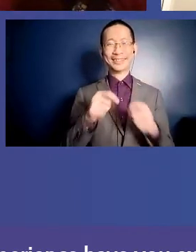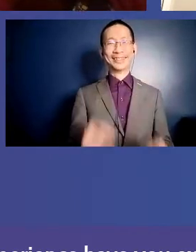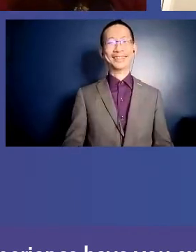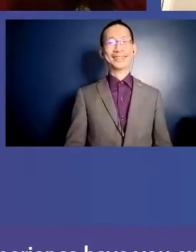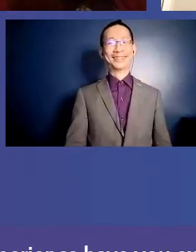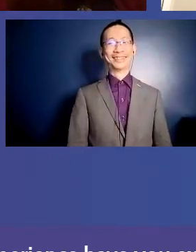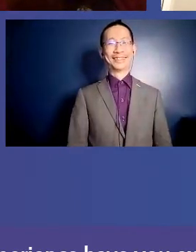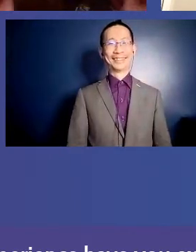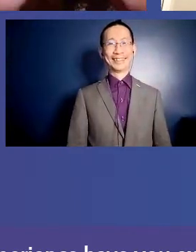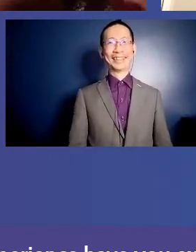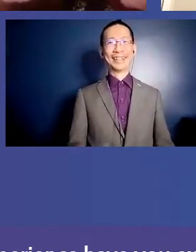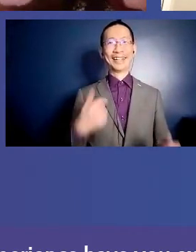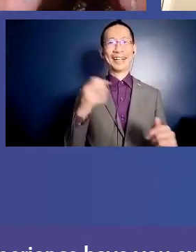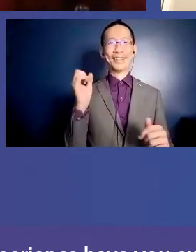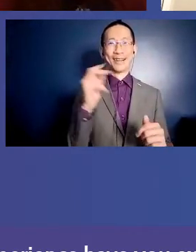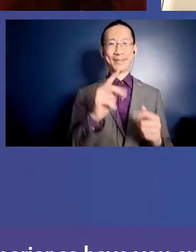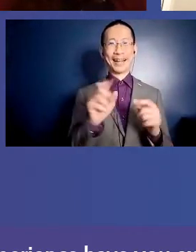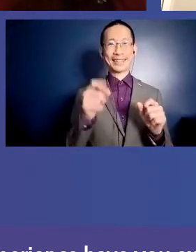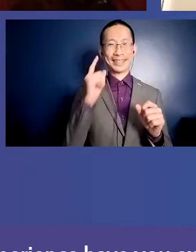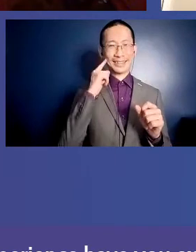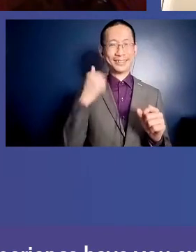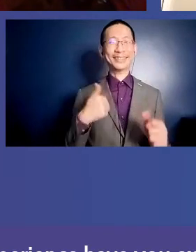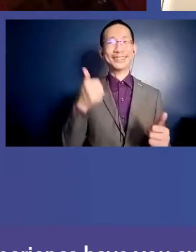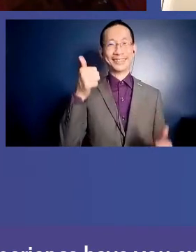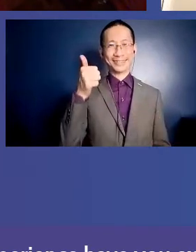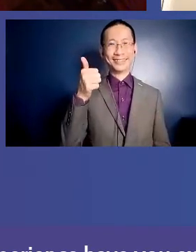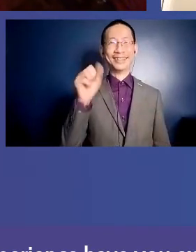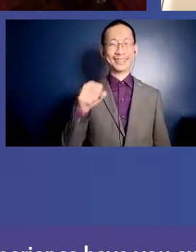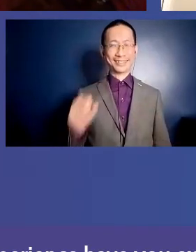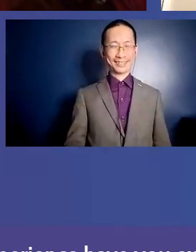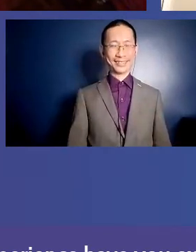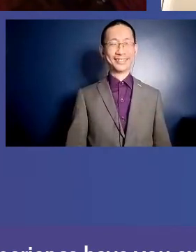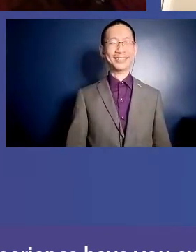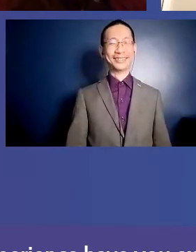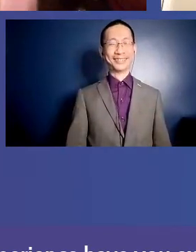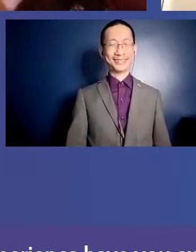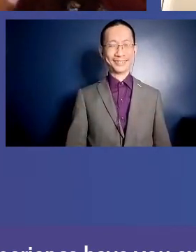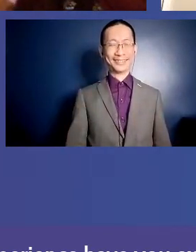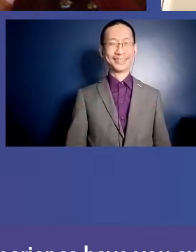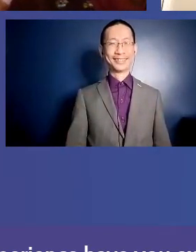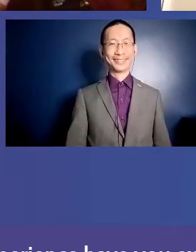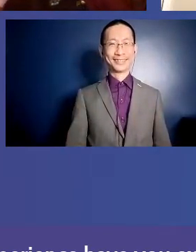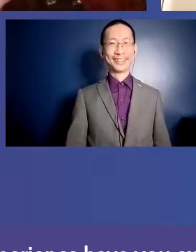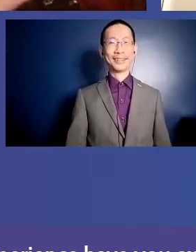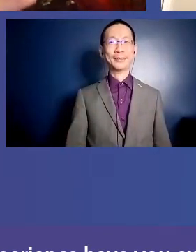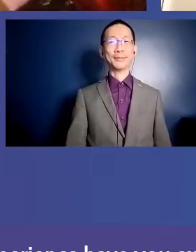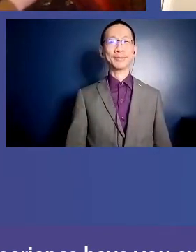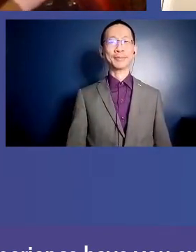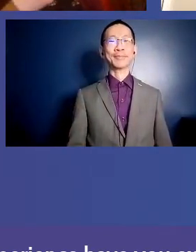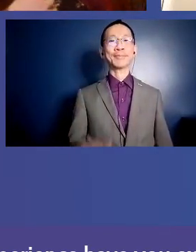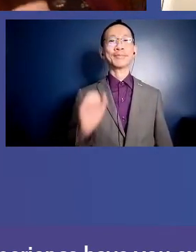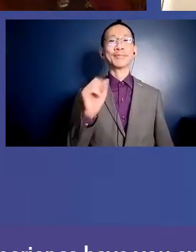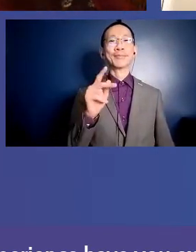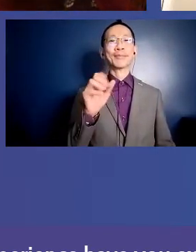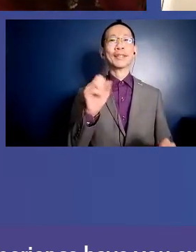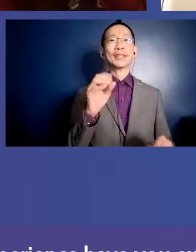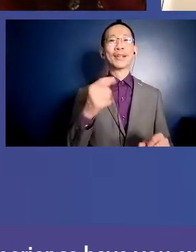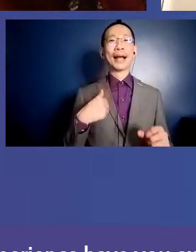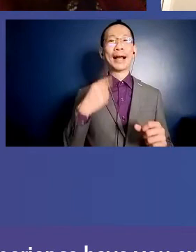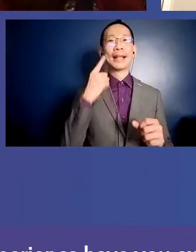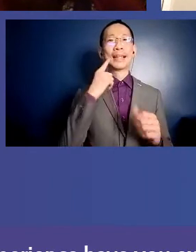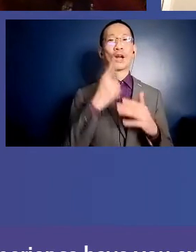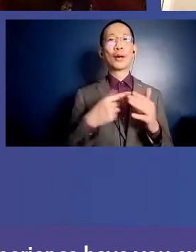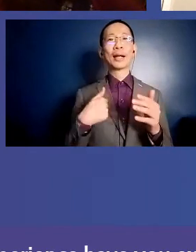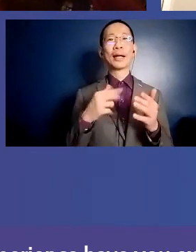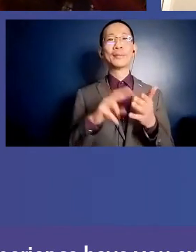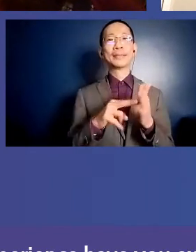All right. Am I back? Can you hear me? You're back. All right. Great. Well, so I think what I'm saying is that,